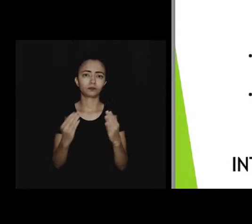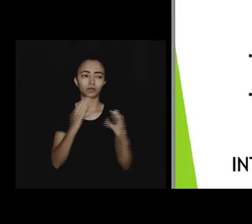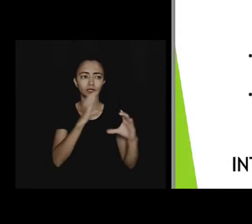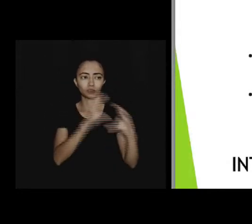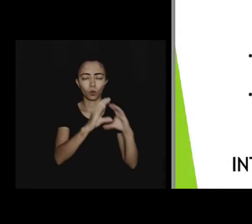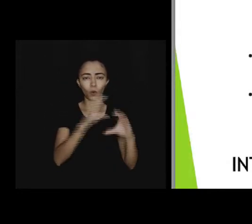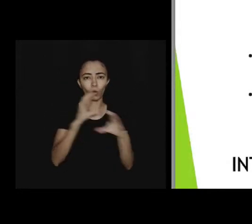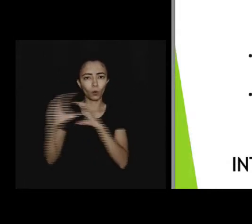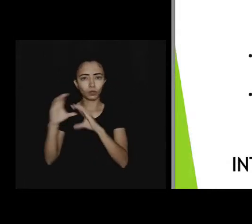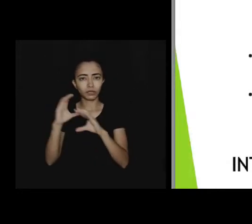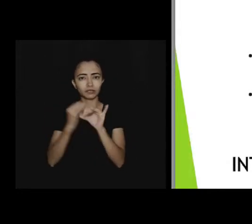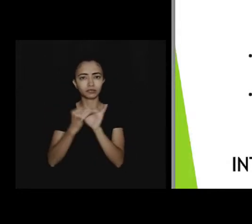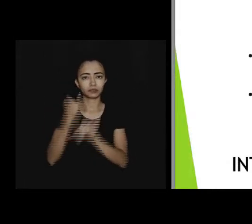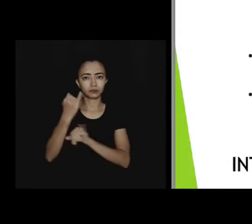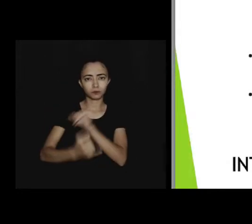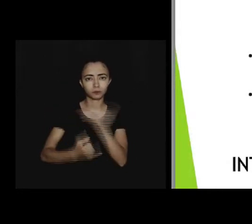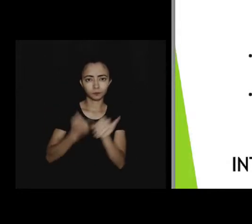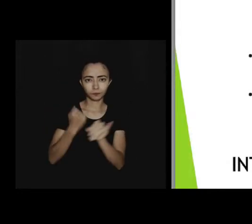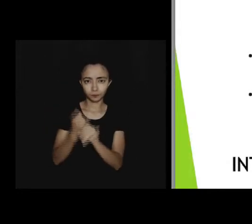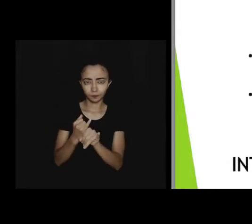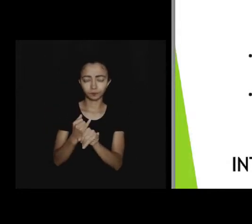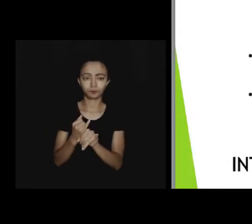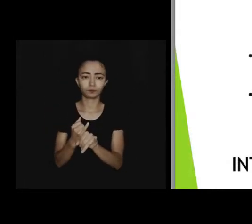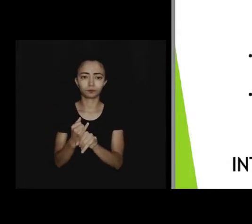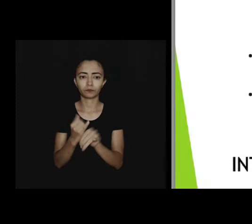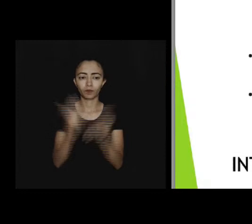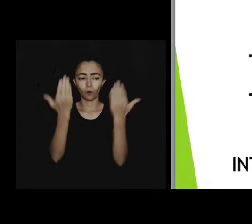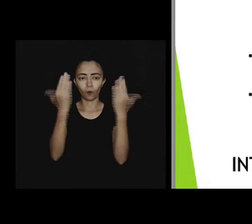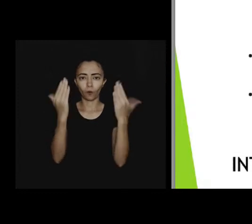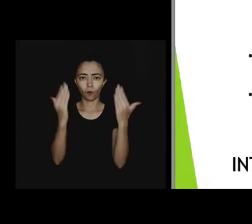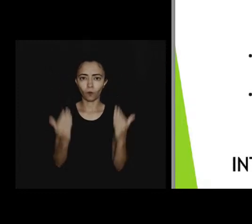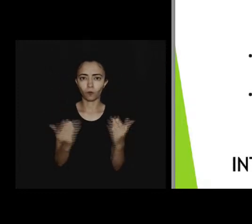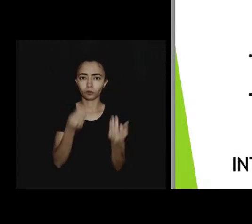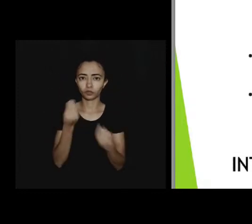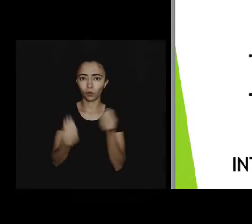the media, digital media, and